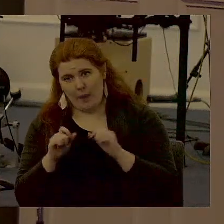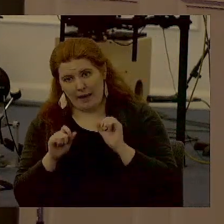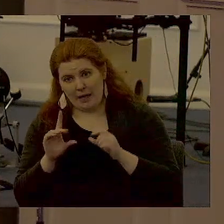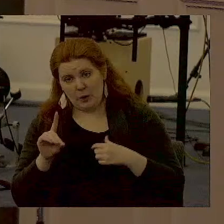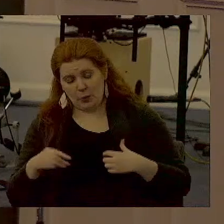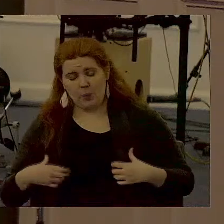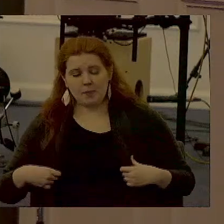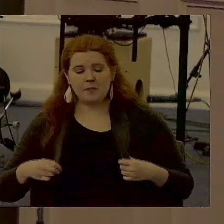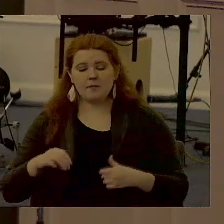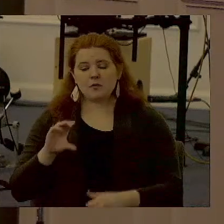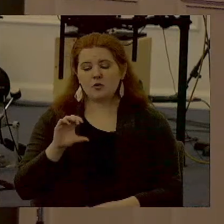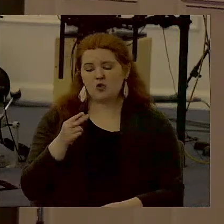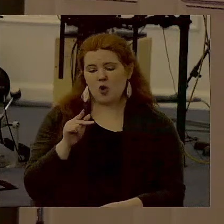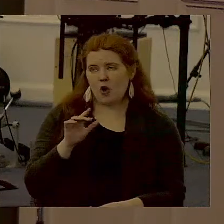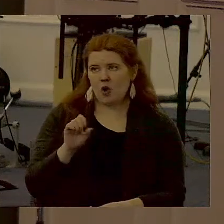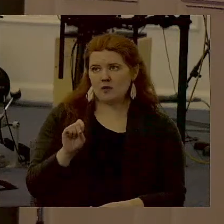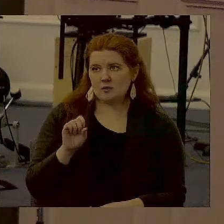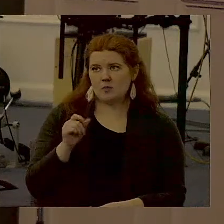Charles Spurgeon